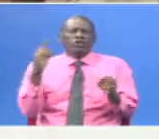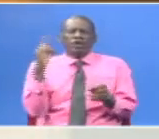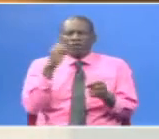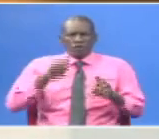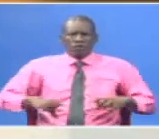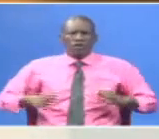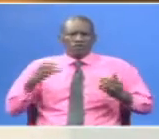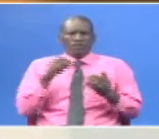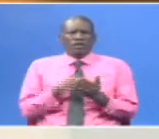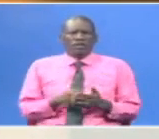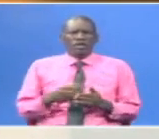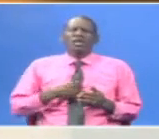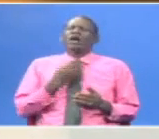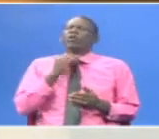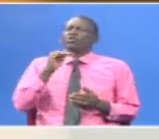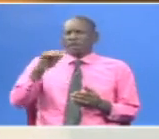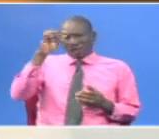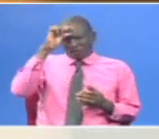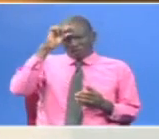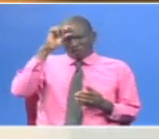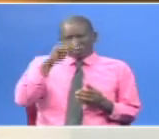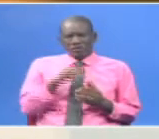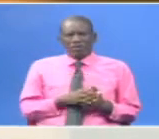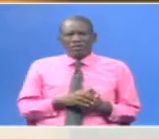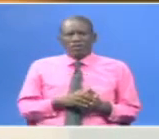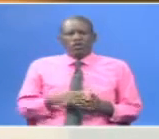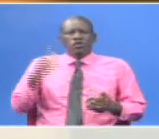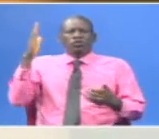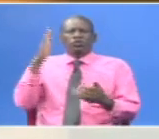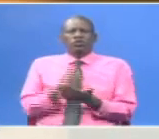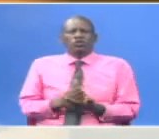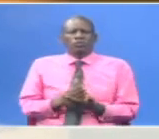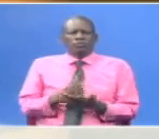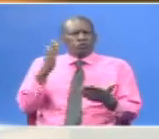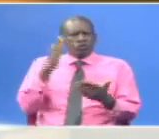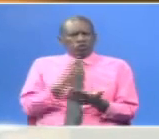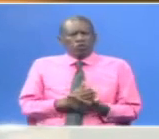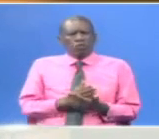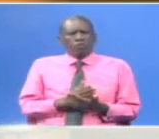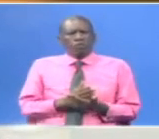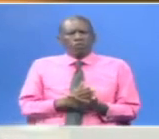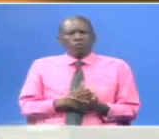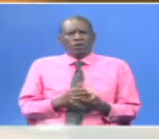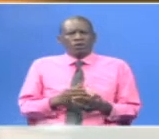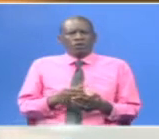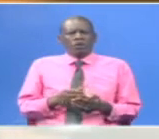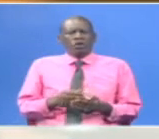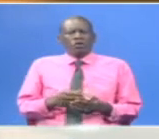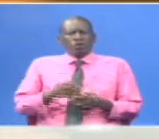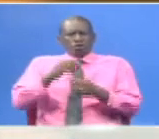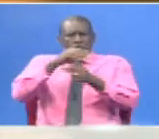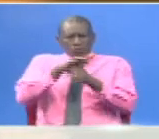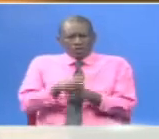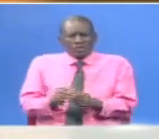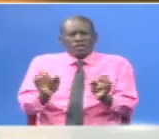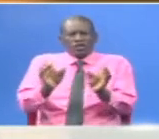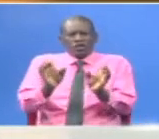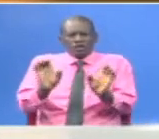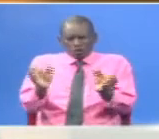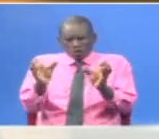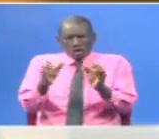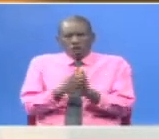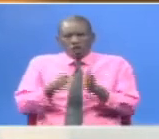life. I would like to ask the state to stop retaliating on journalists, human rights activists who are